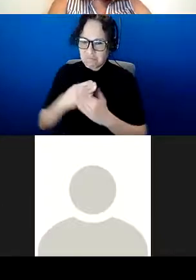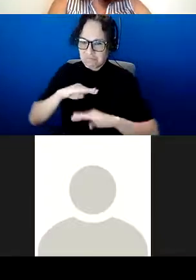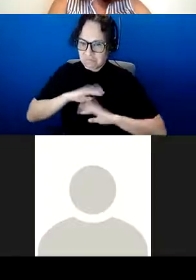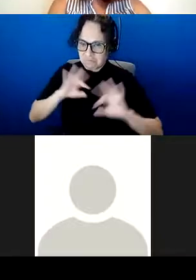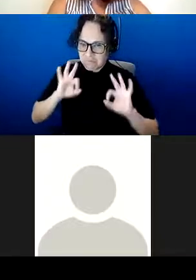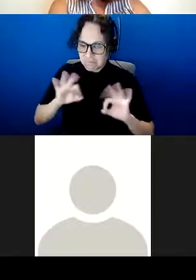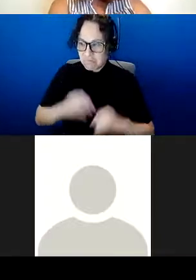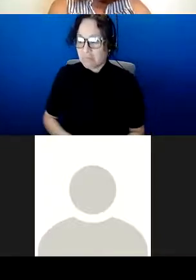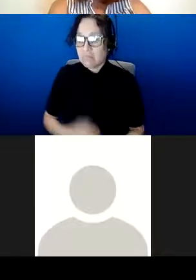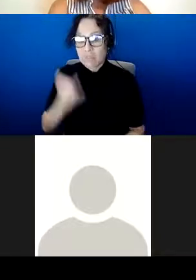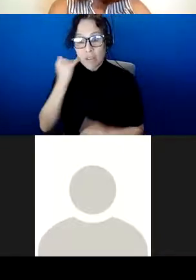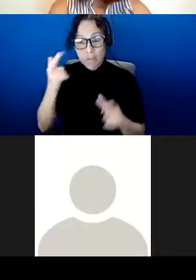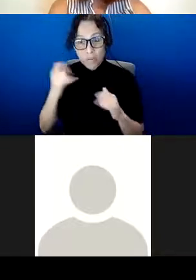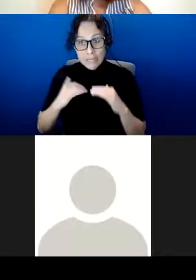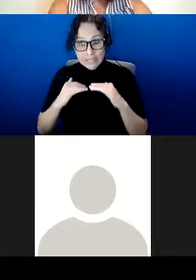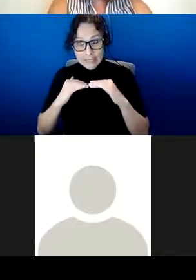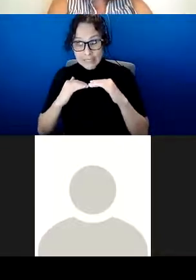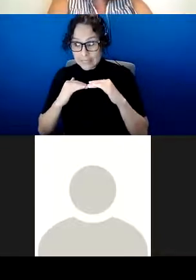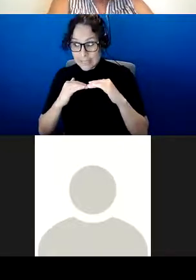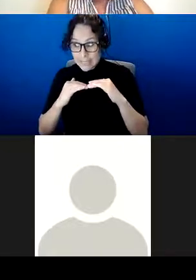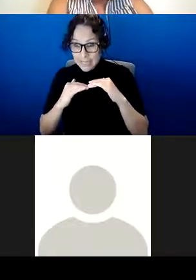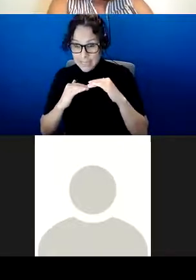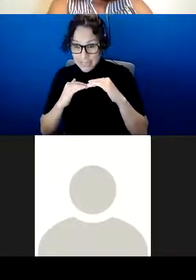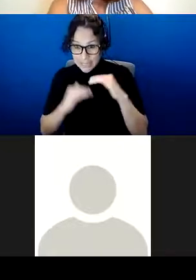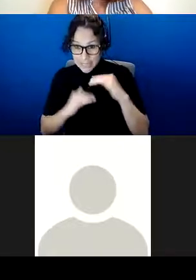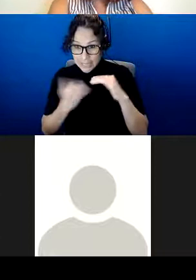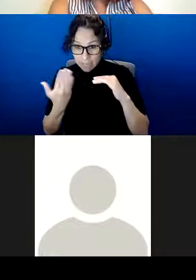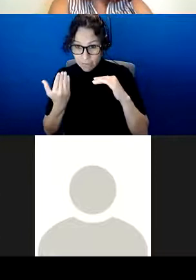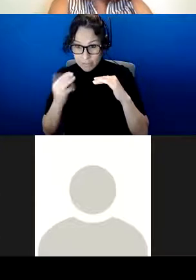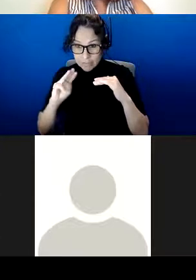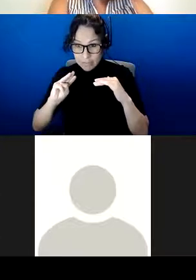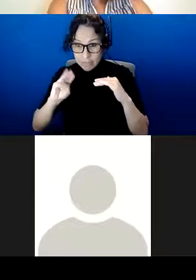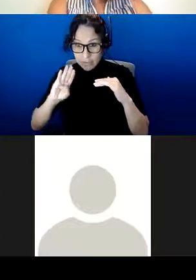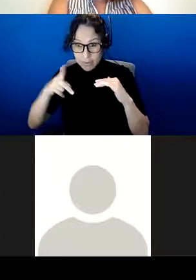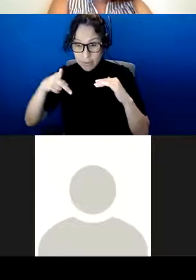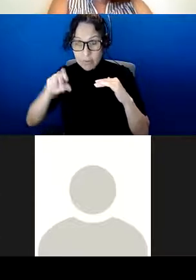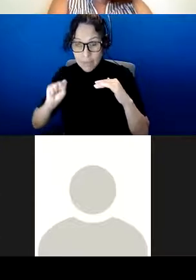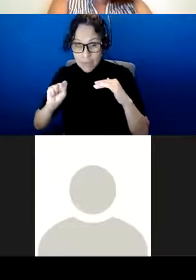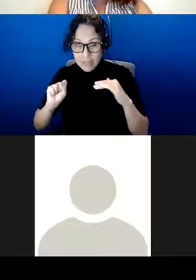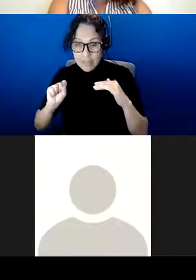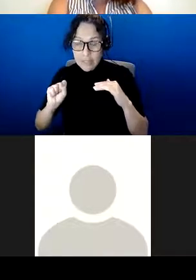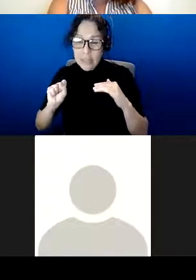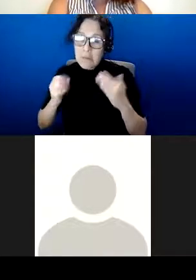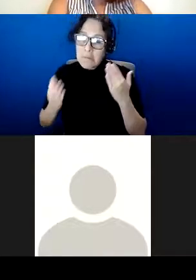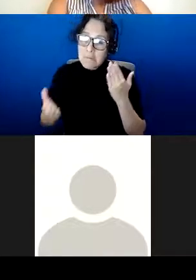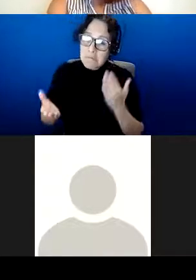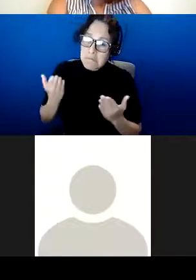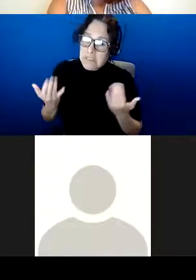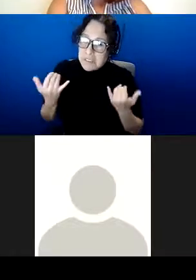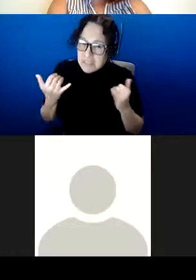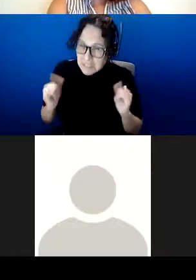If your speed is less than 15 megabits per second, you may still be able to have